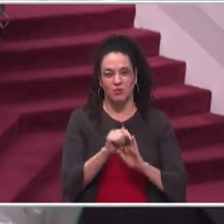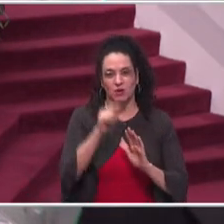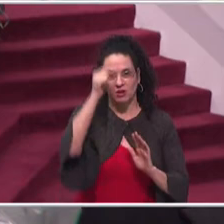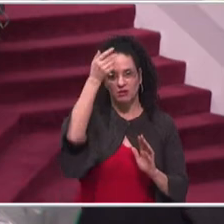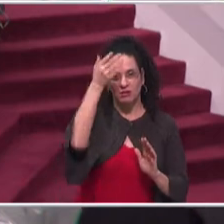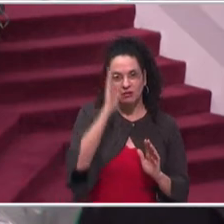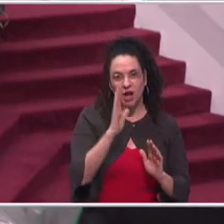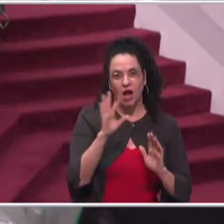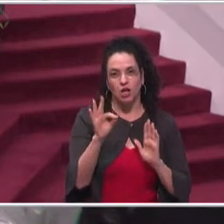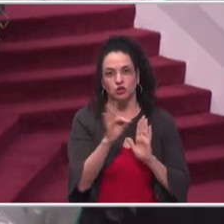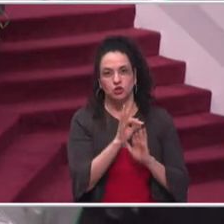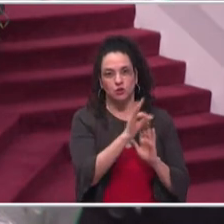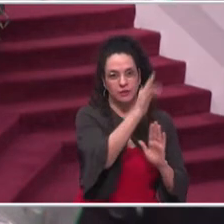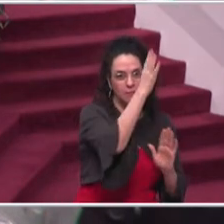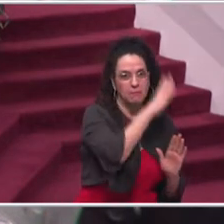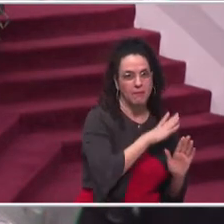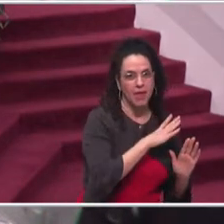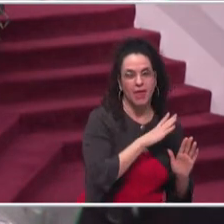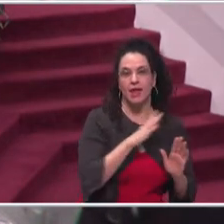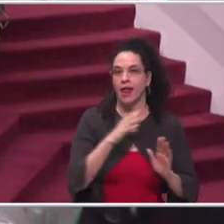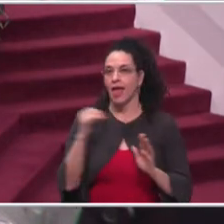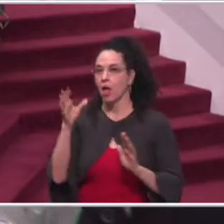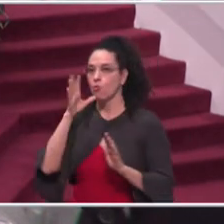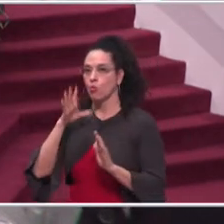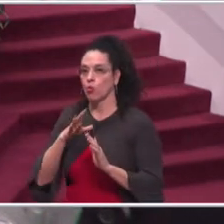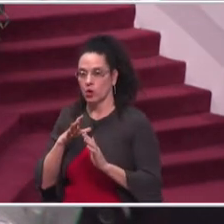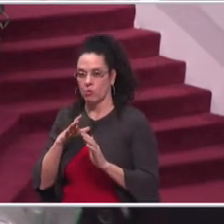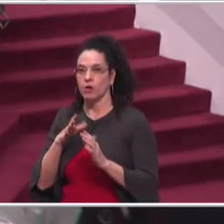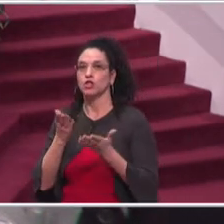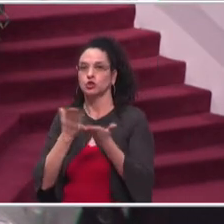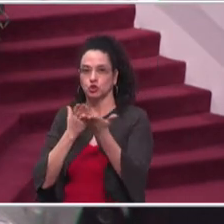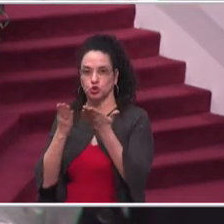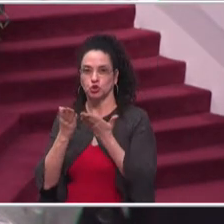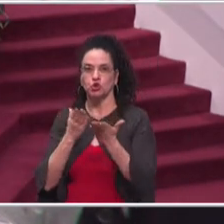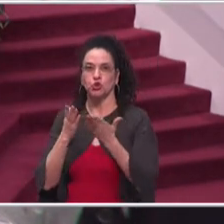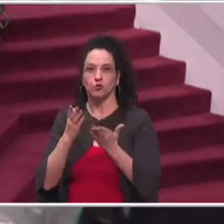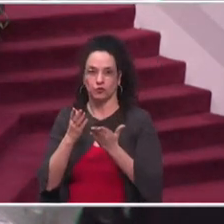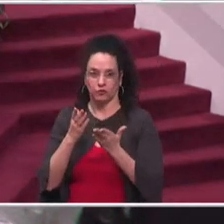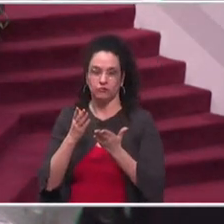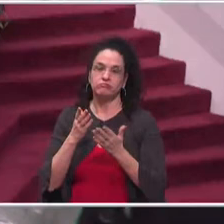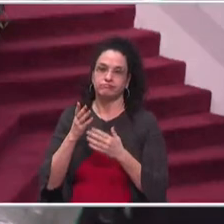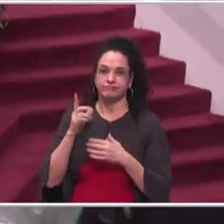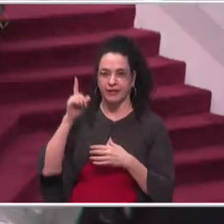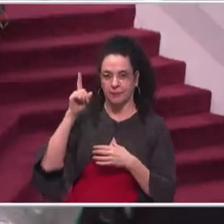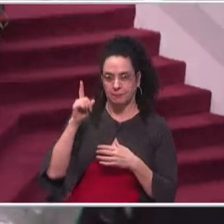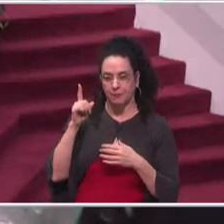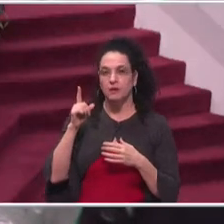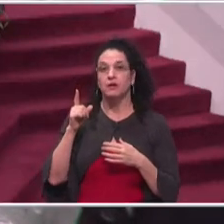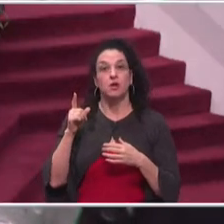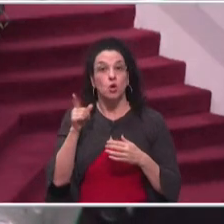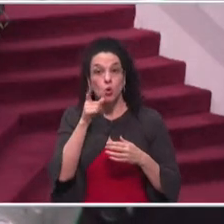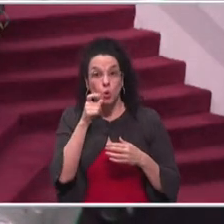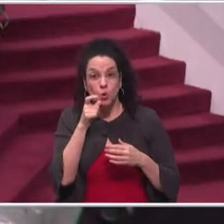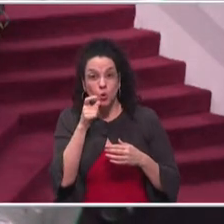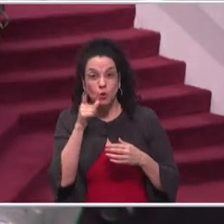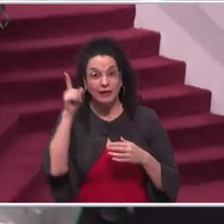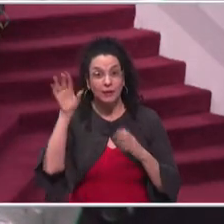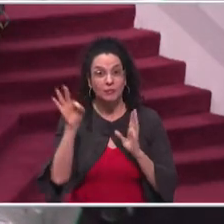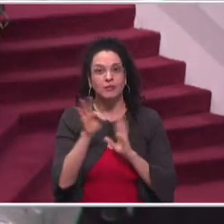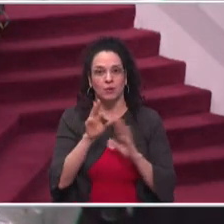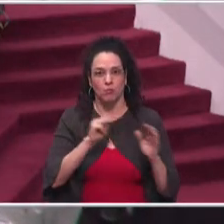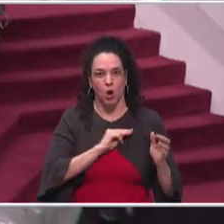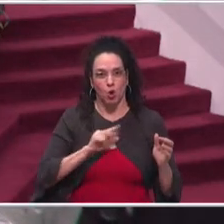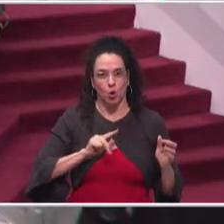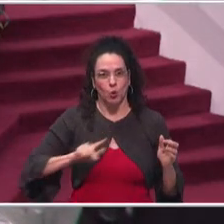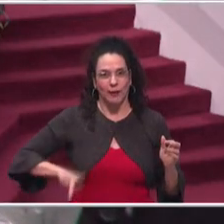to serve the needs of his people. Such a servant was Martin Luther King Jr., whose birth we celebrate. We are deeply thankful